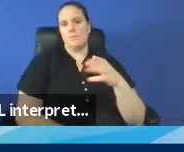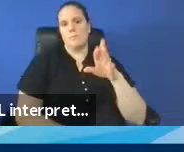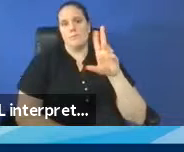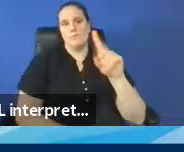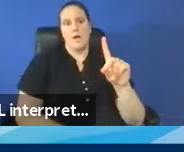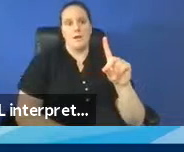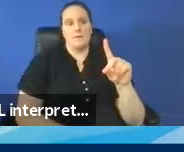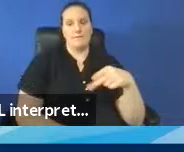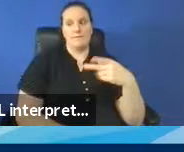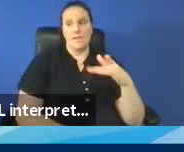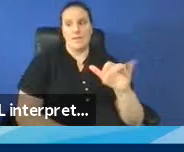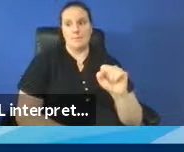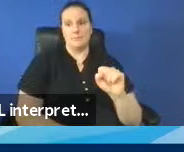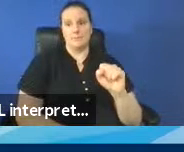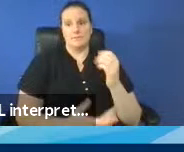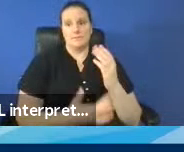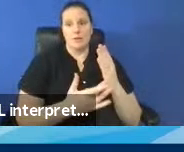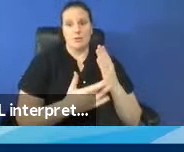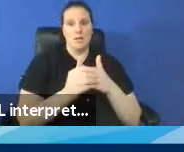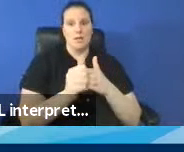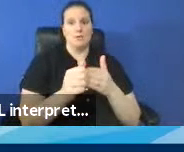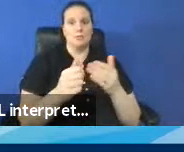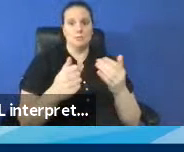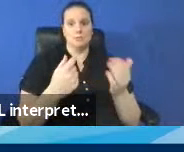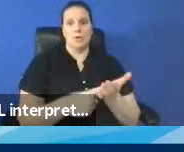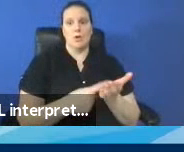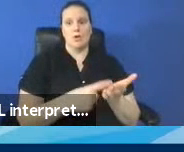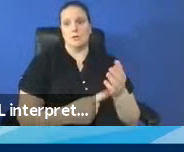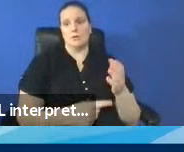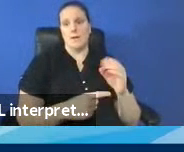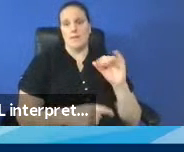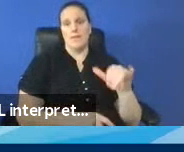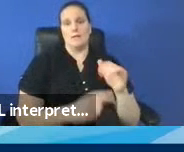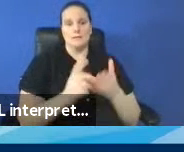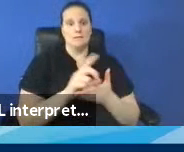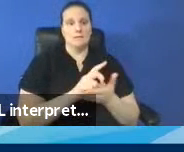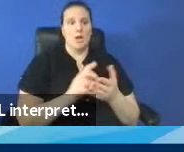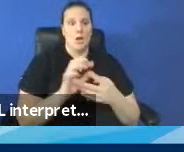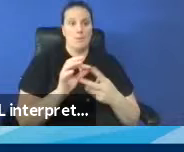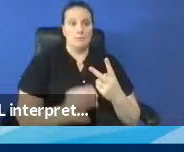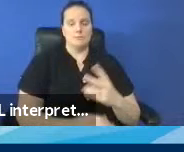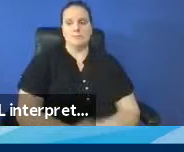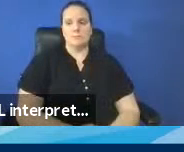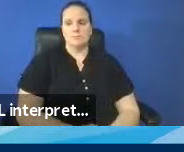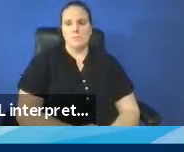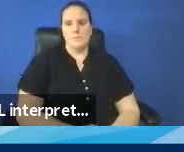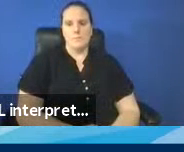Phillips, one of our technical leads, to talk about some preliminary design options.